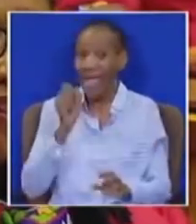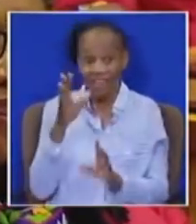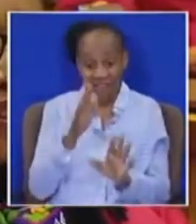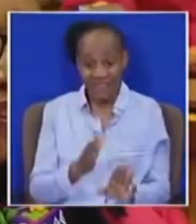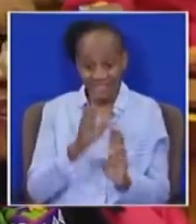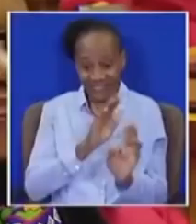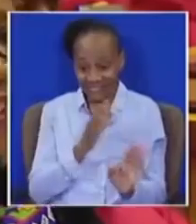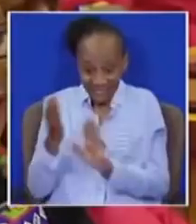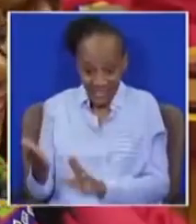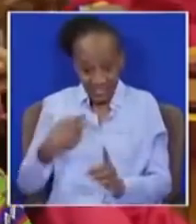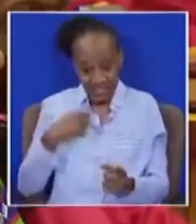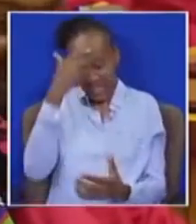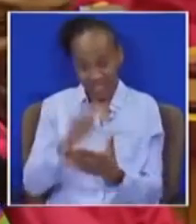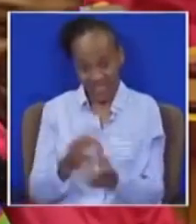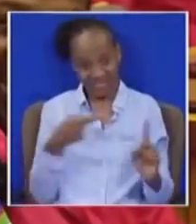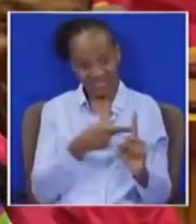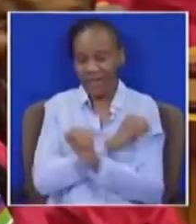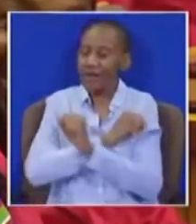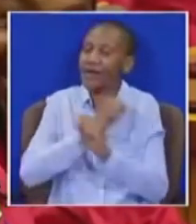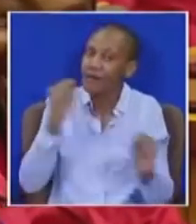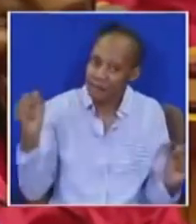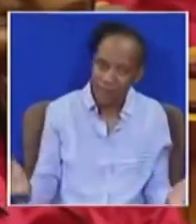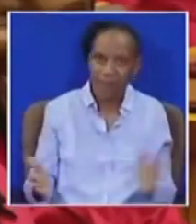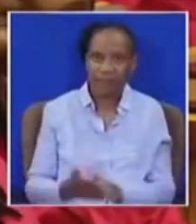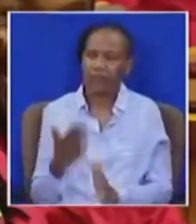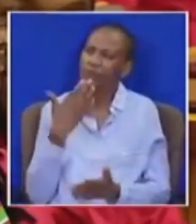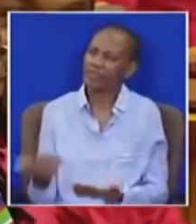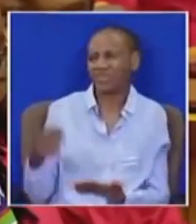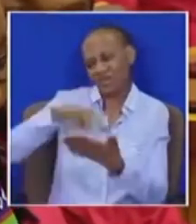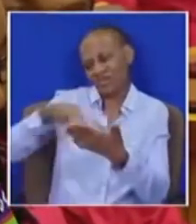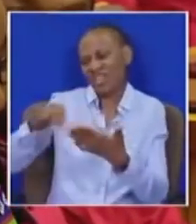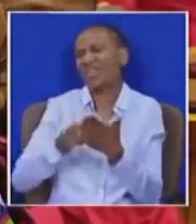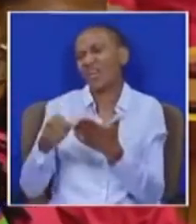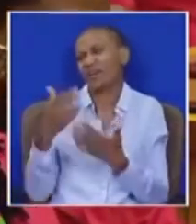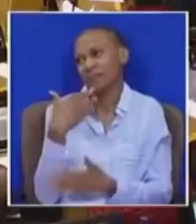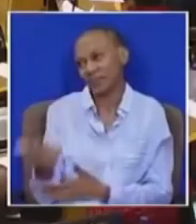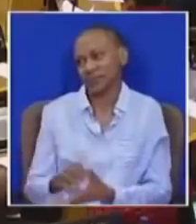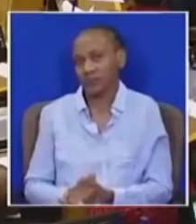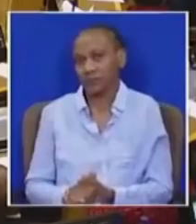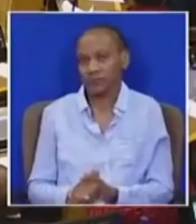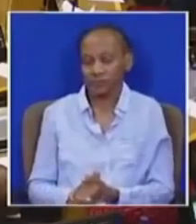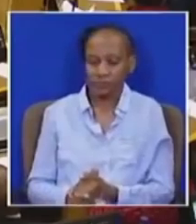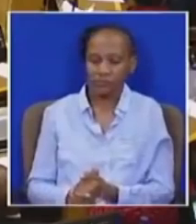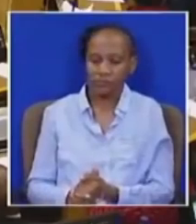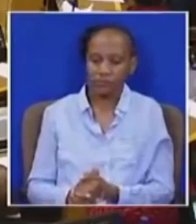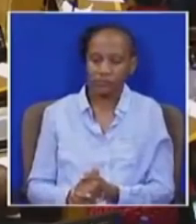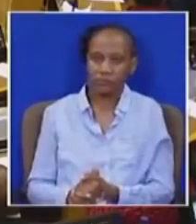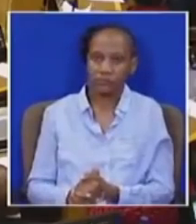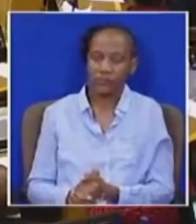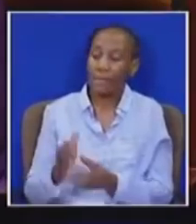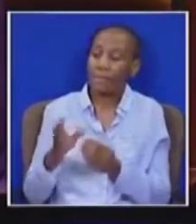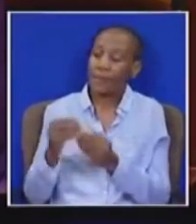So just read for us Honorable that letter. Gadi, The letter. Honorable Gadi, there's still going to be a